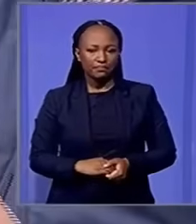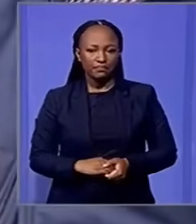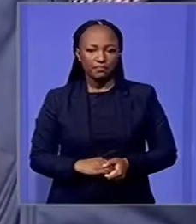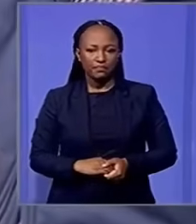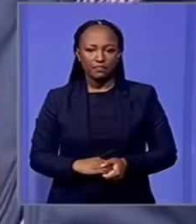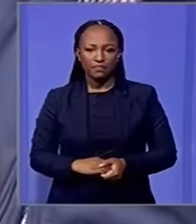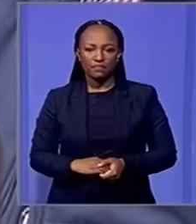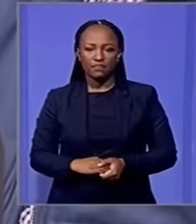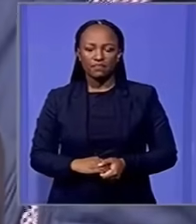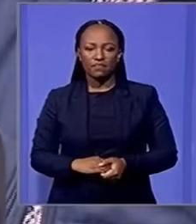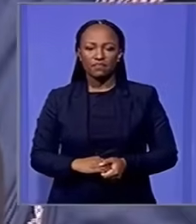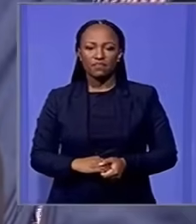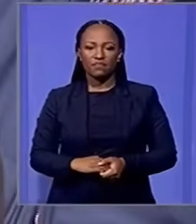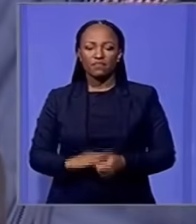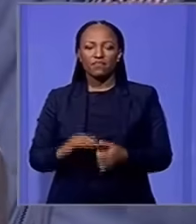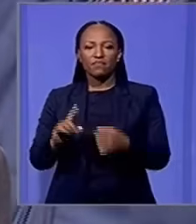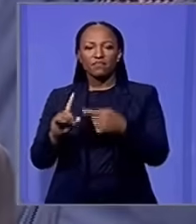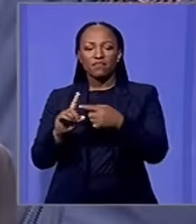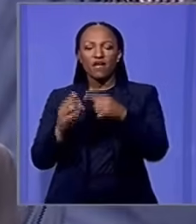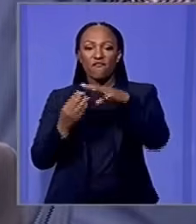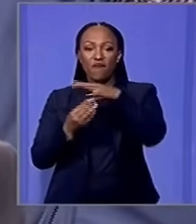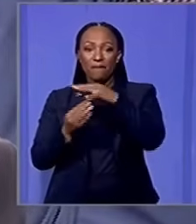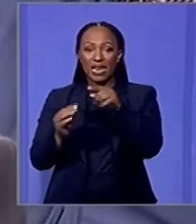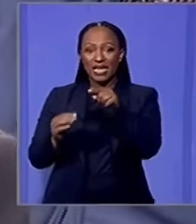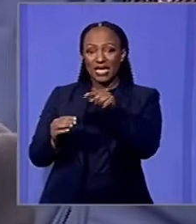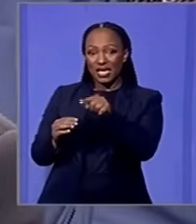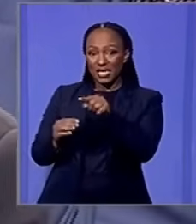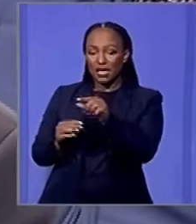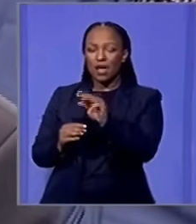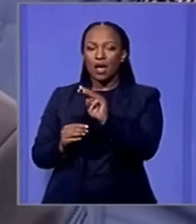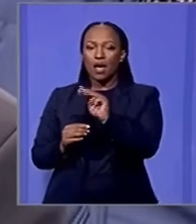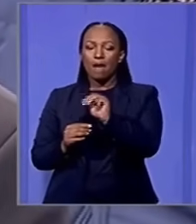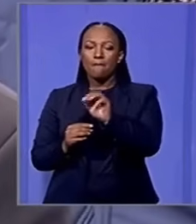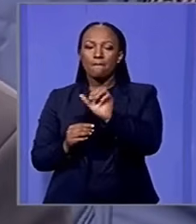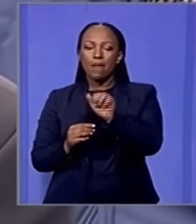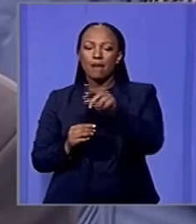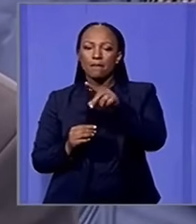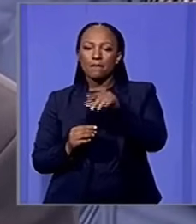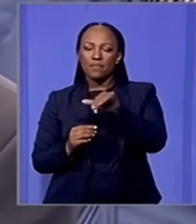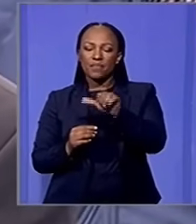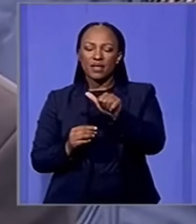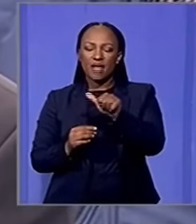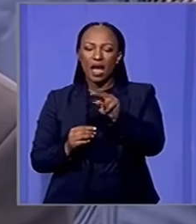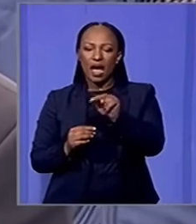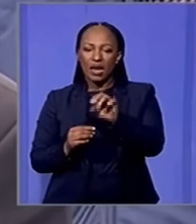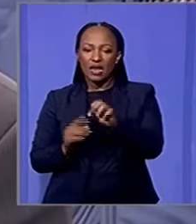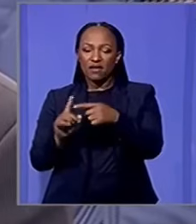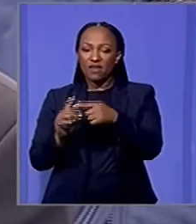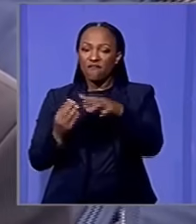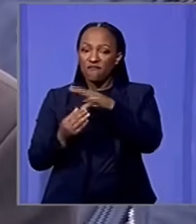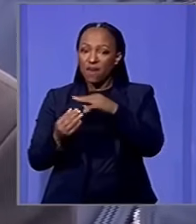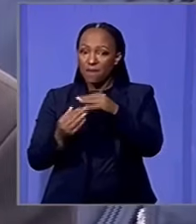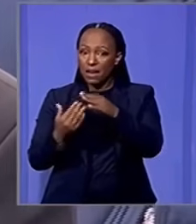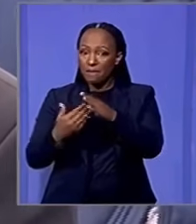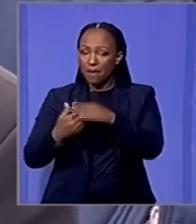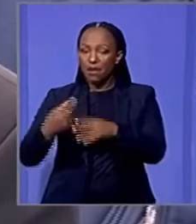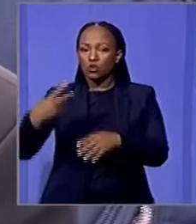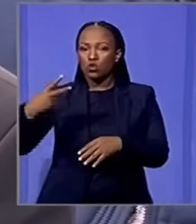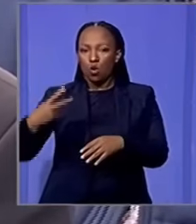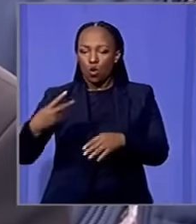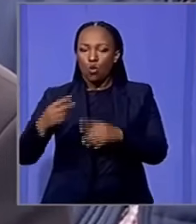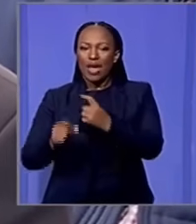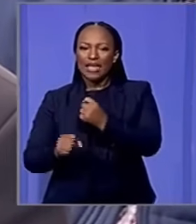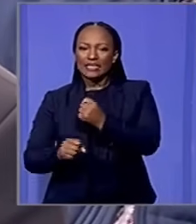Moya go feka wa manyami ka lapeng la Gampiana tse ka morago ga gore lelapa le lobe maloko a bona mabedi kotsing ya thekisi le